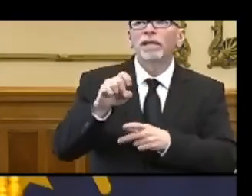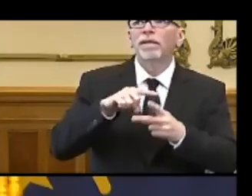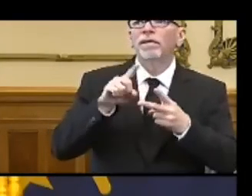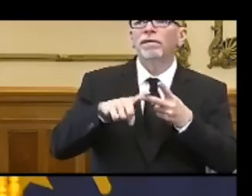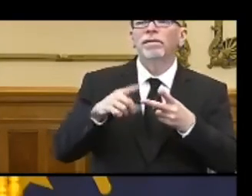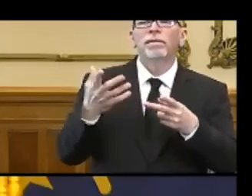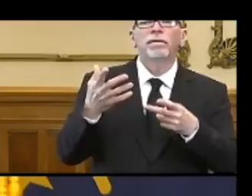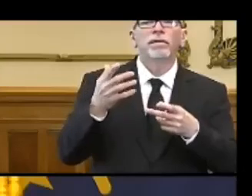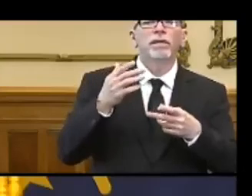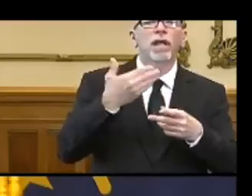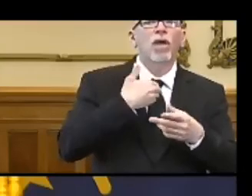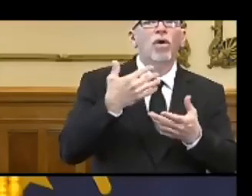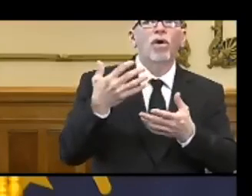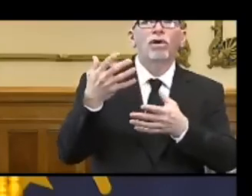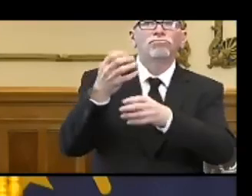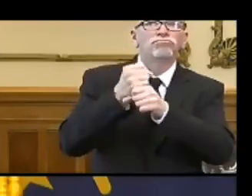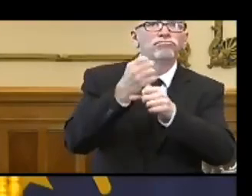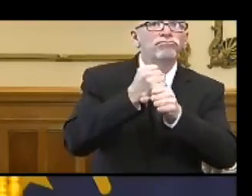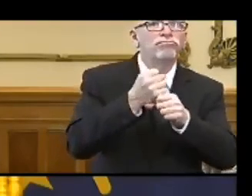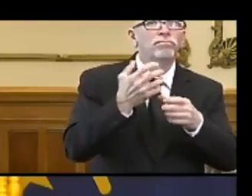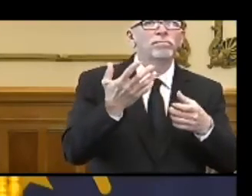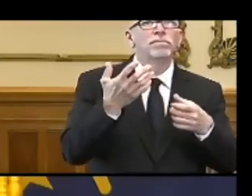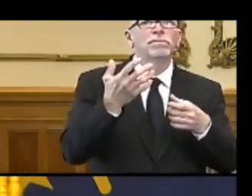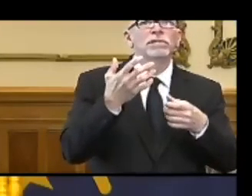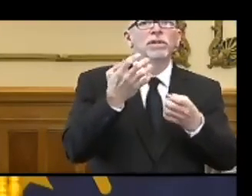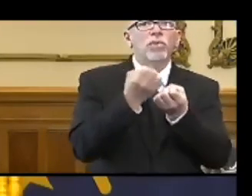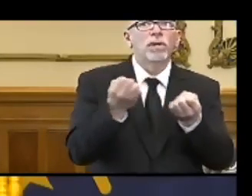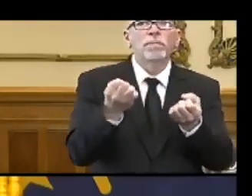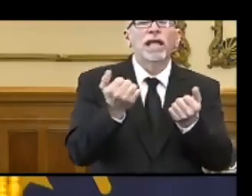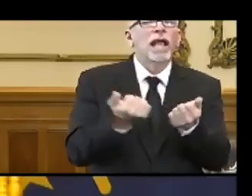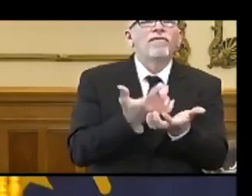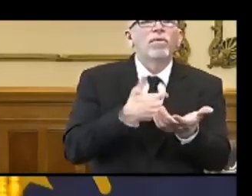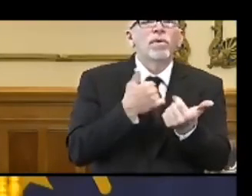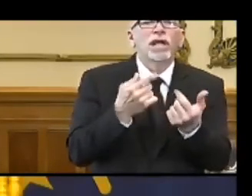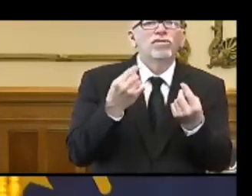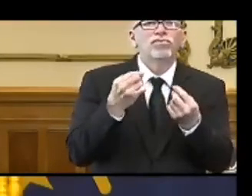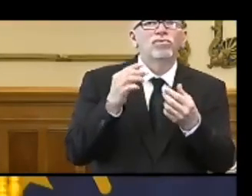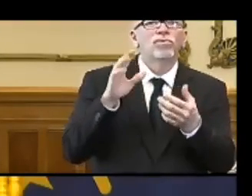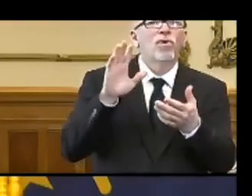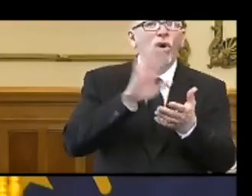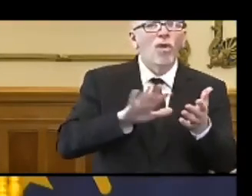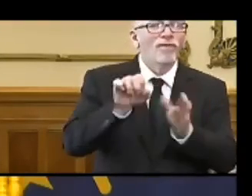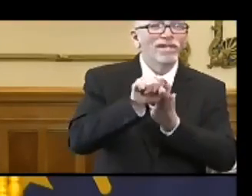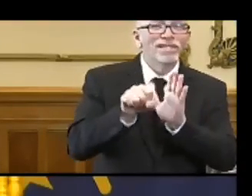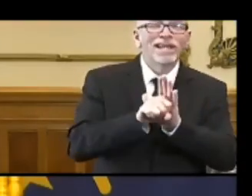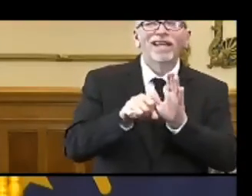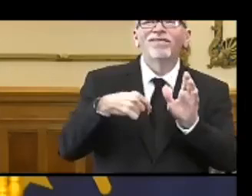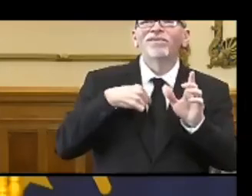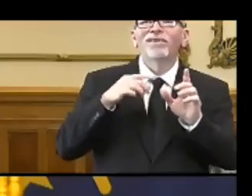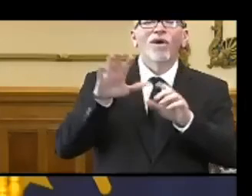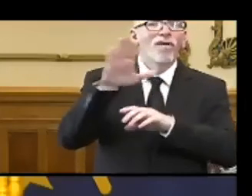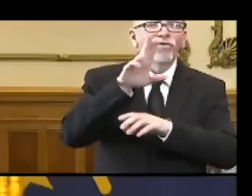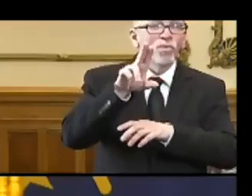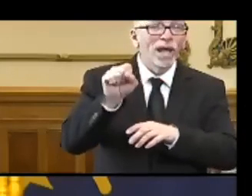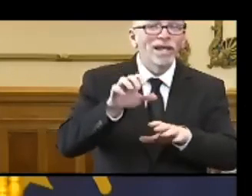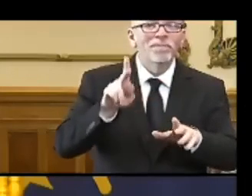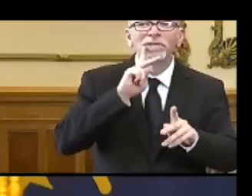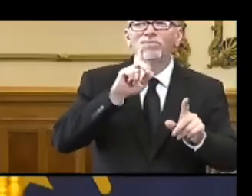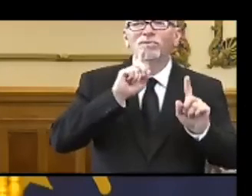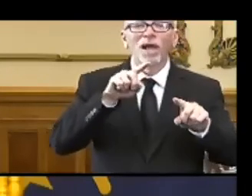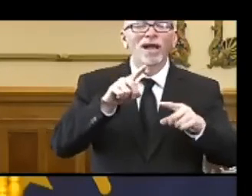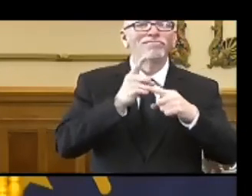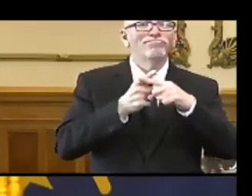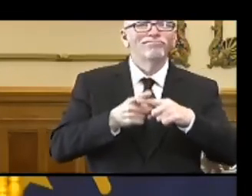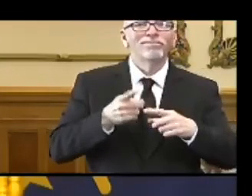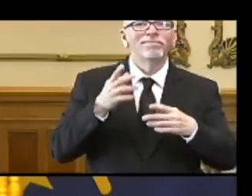our procurement efforts, all that we've been able to do, going out all over the state, all over the country, people responding,